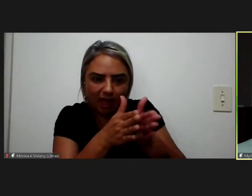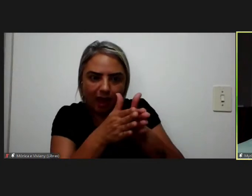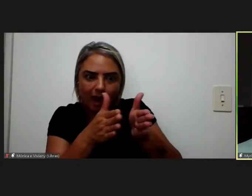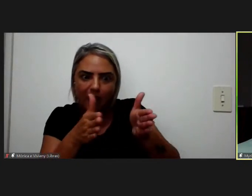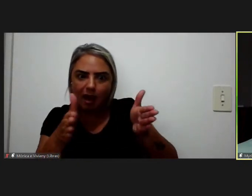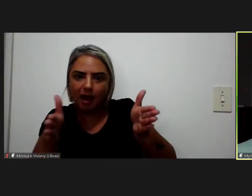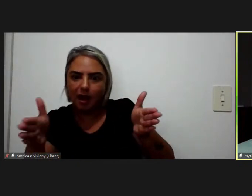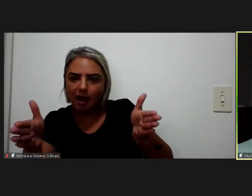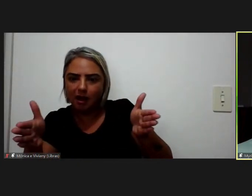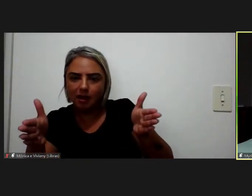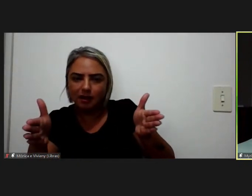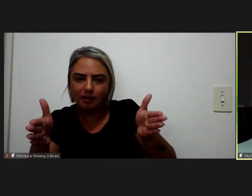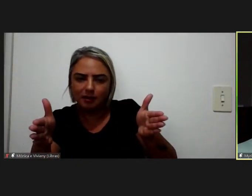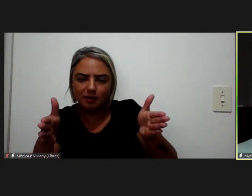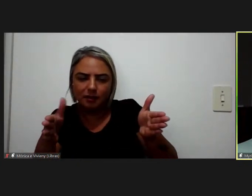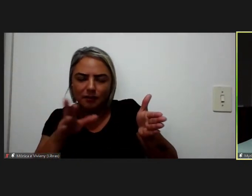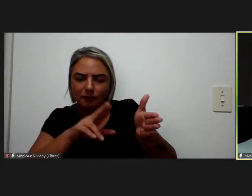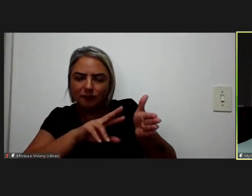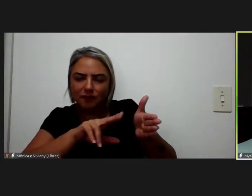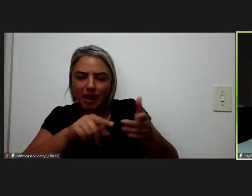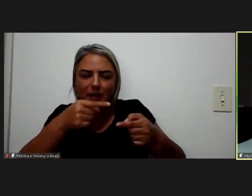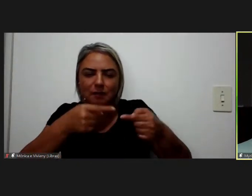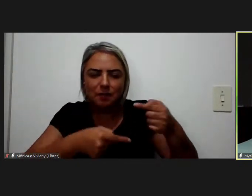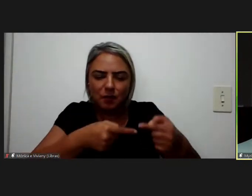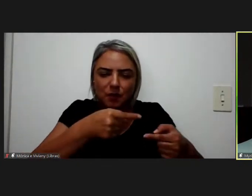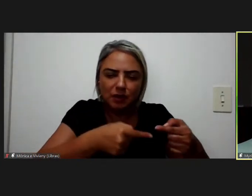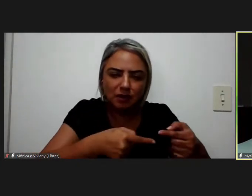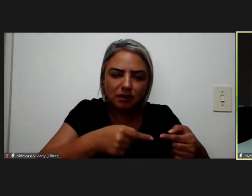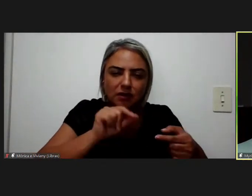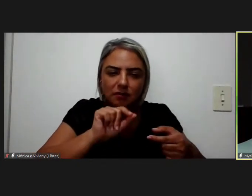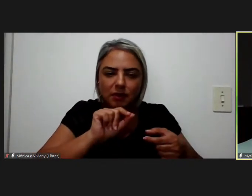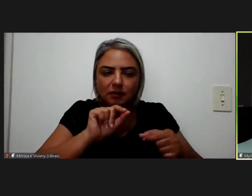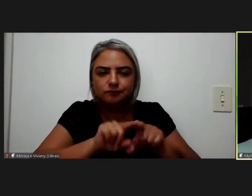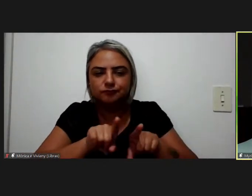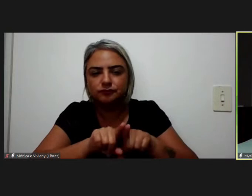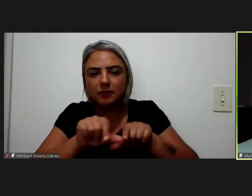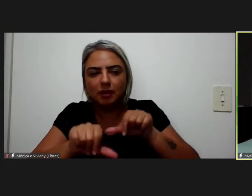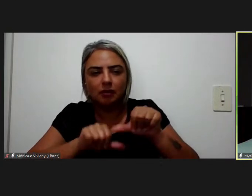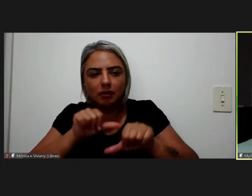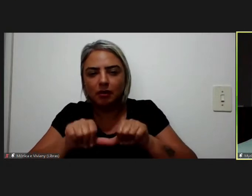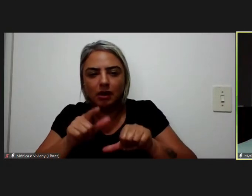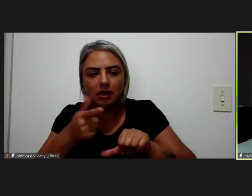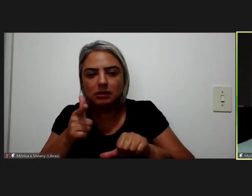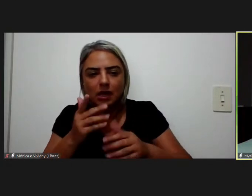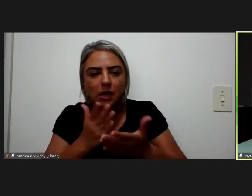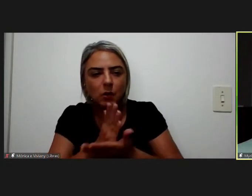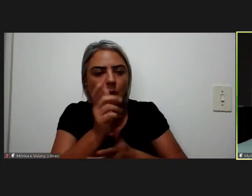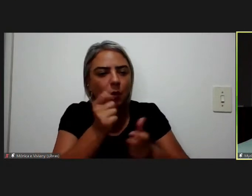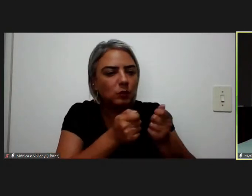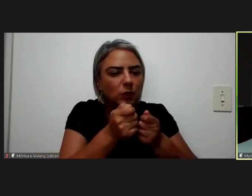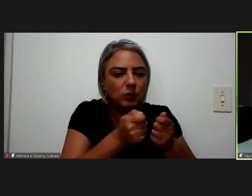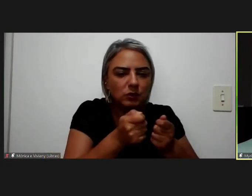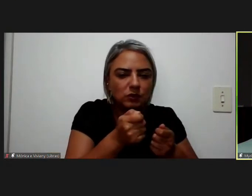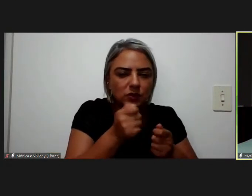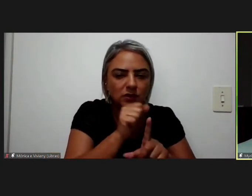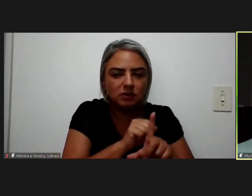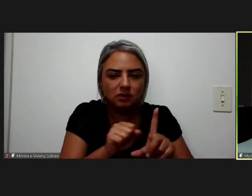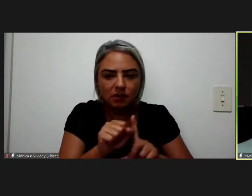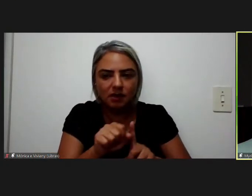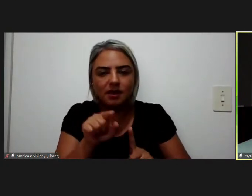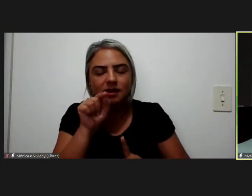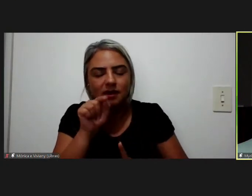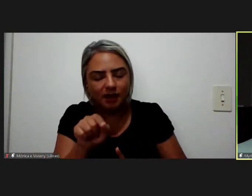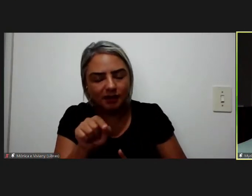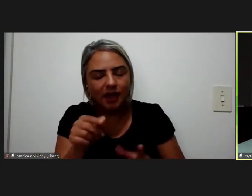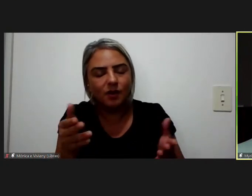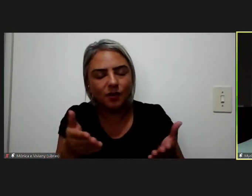2086. This a series of policies where fundamental were also altered without the social